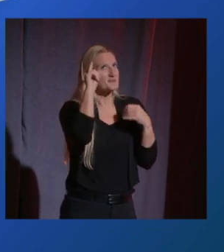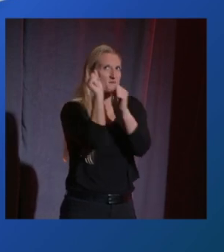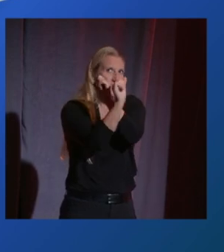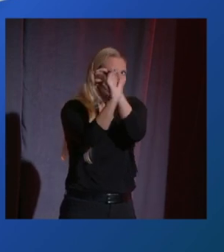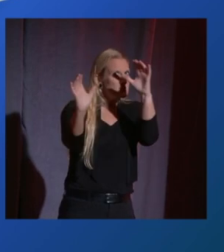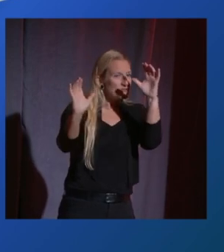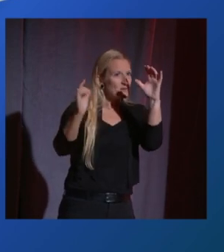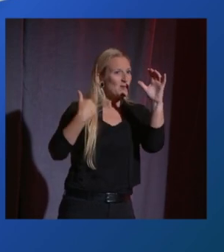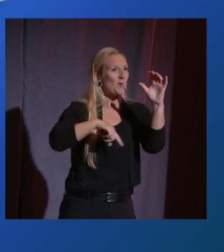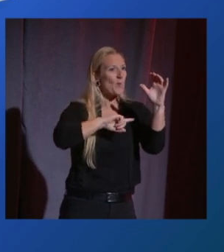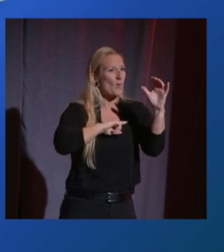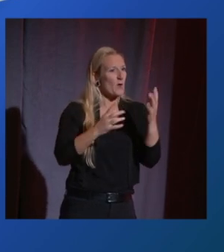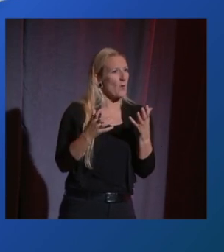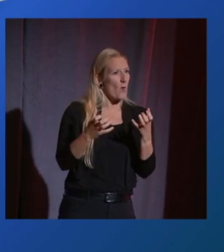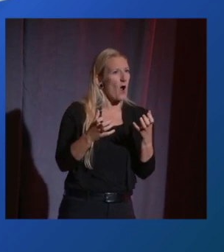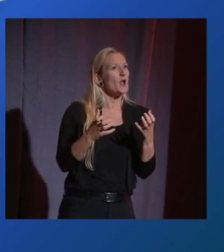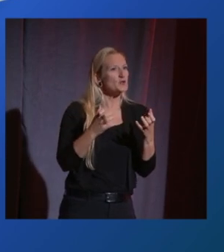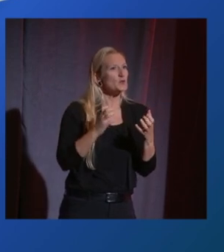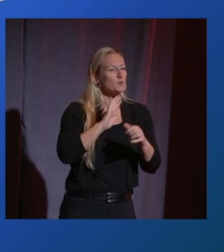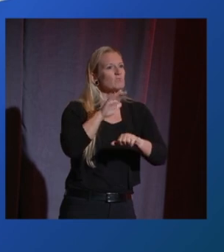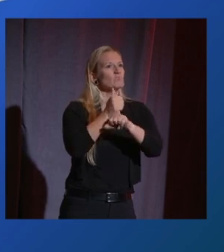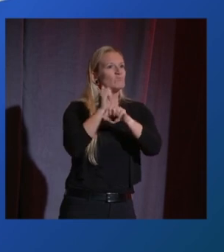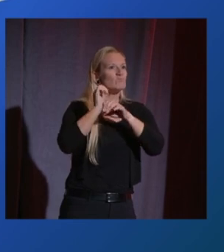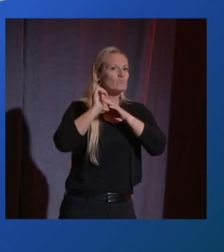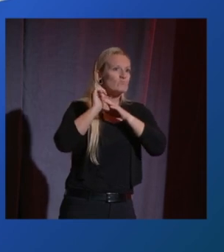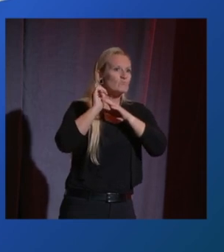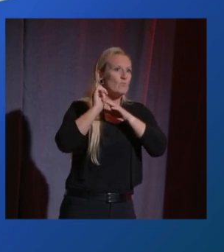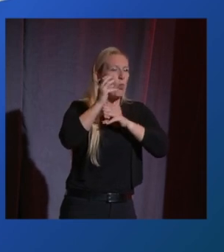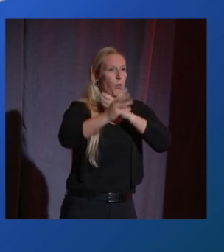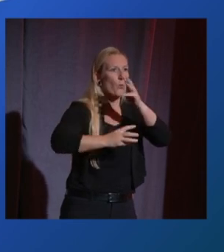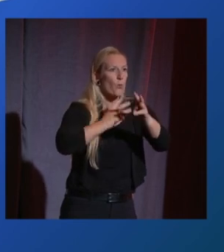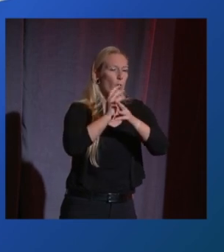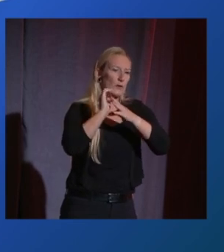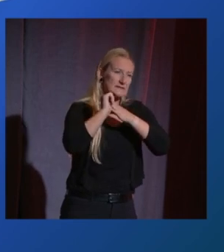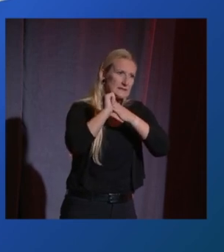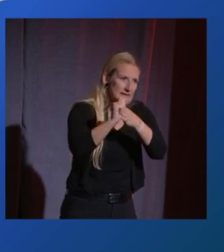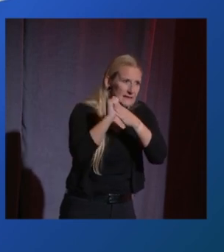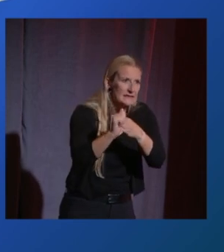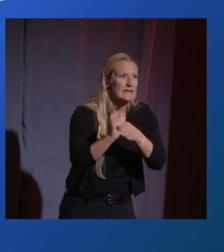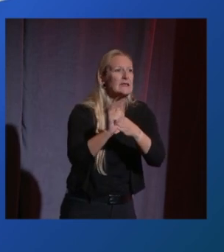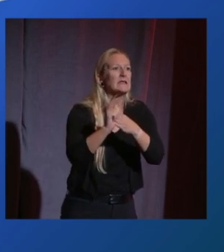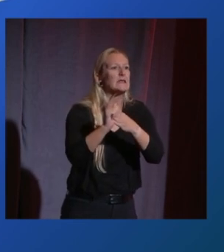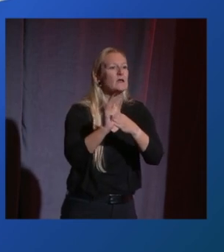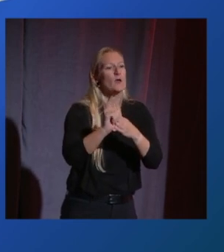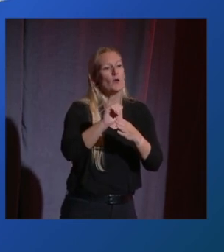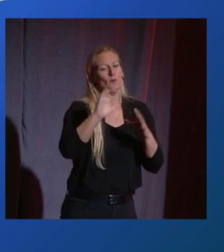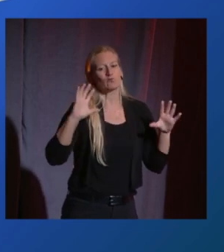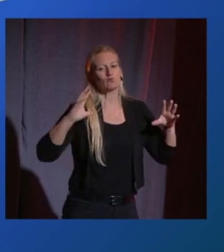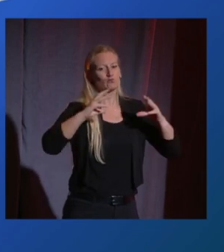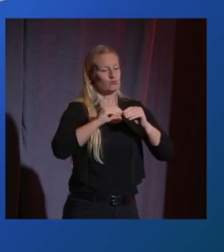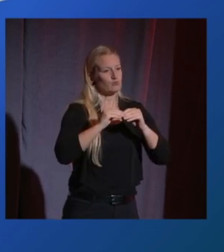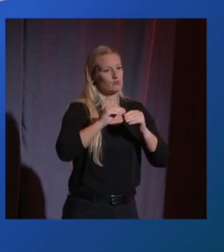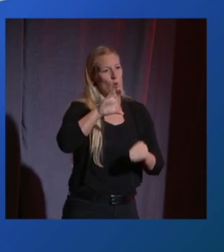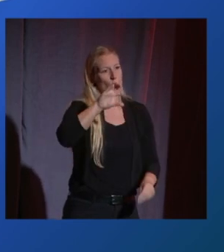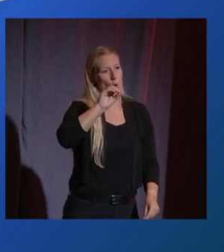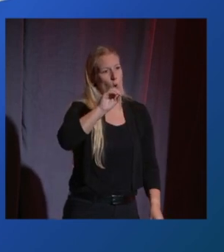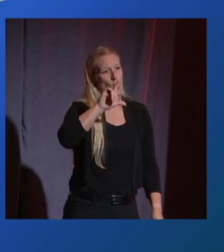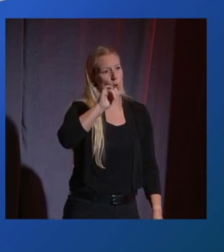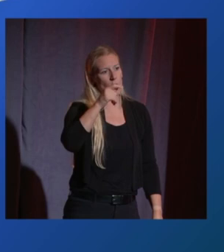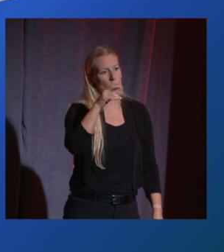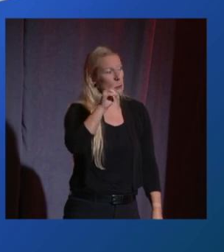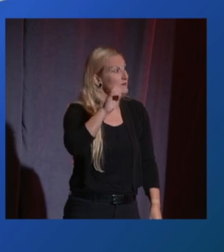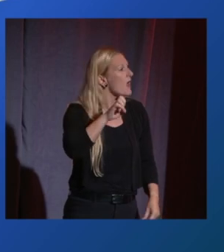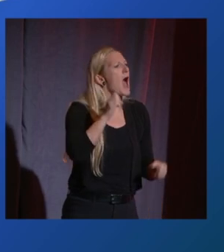world's leading geospacial research collaborative I don't know how many of you know about the Taylor geospatial